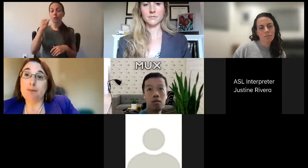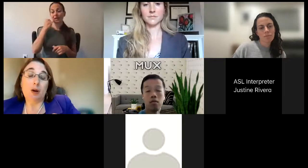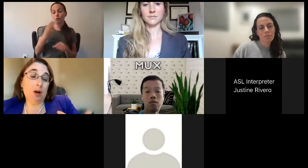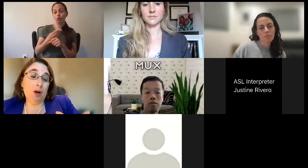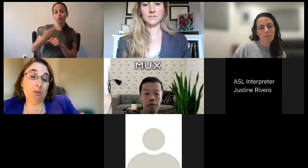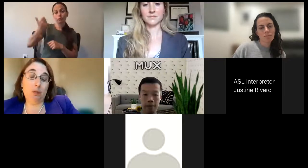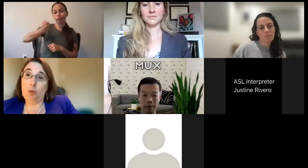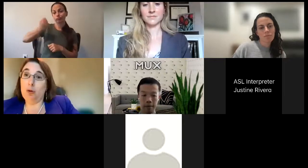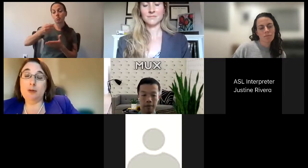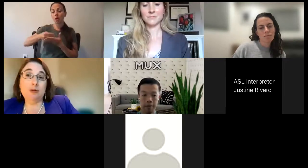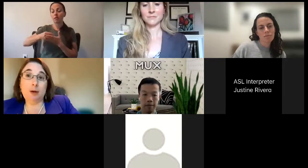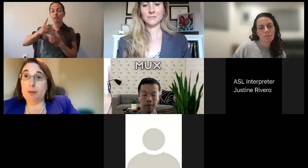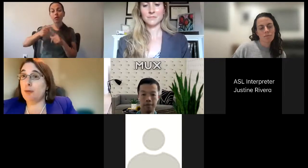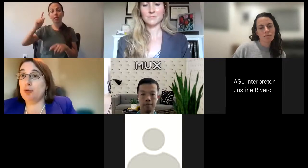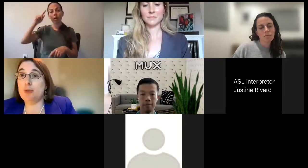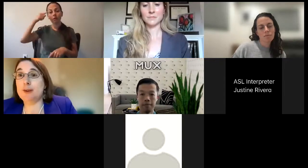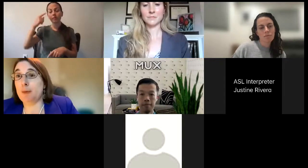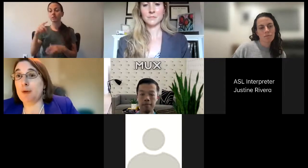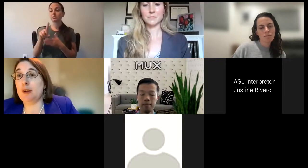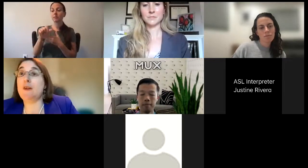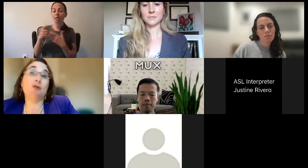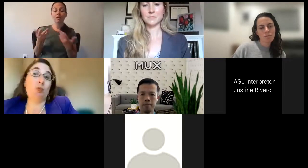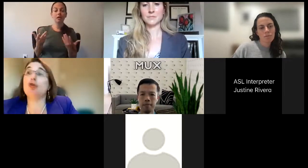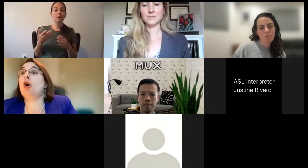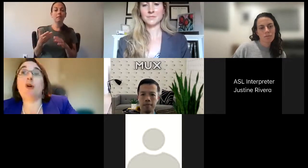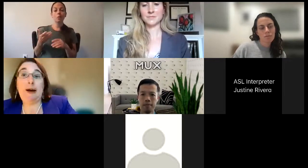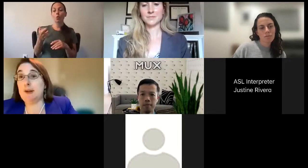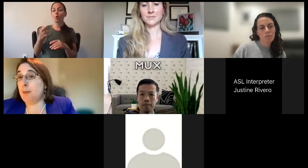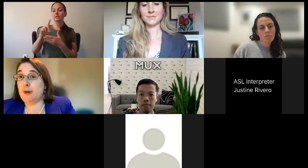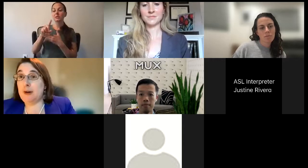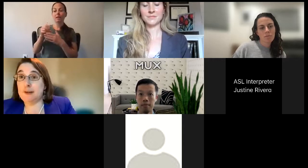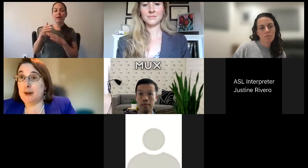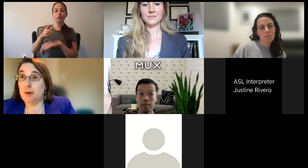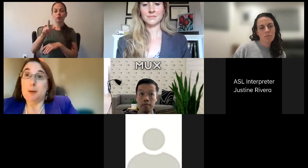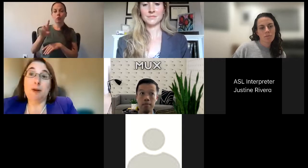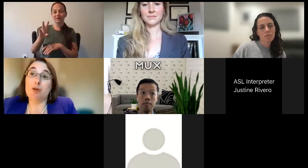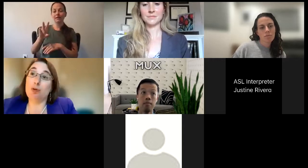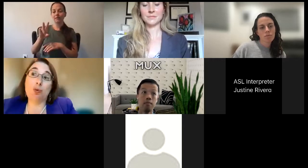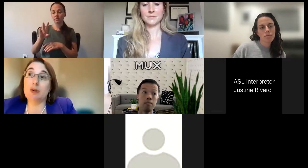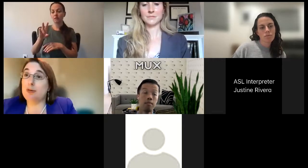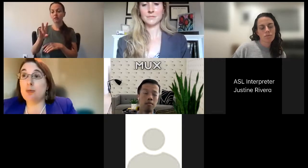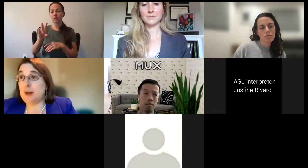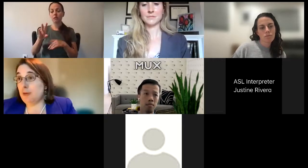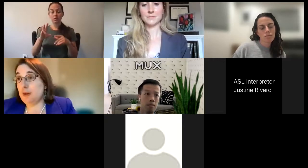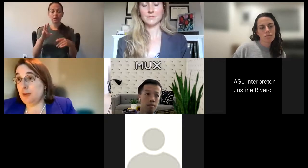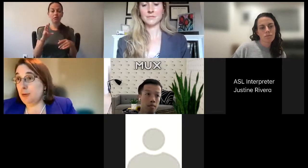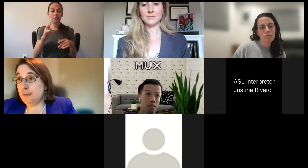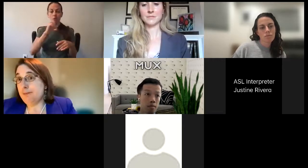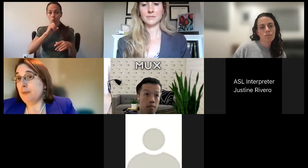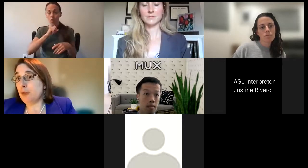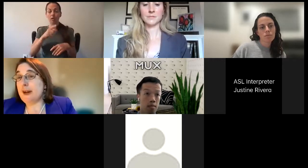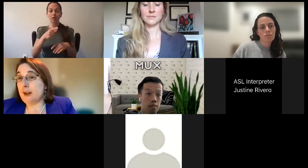disability or disabled for the 27th birthday, we should all have an ABLE Act account, because there really is no downside